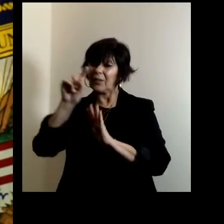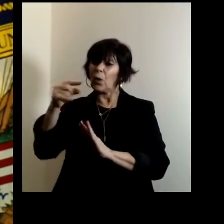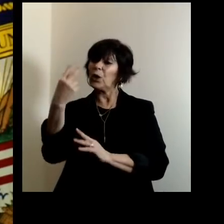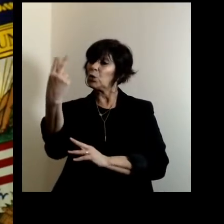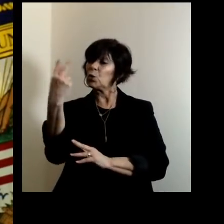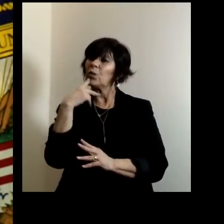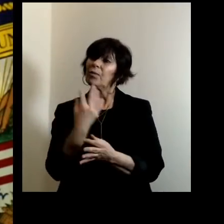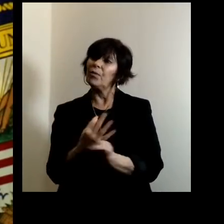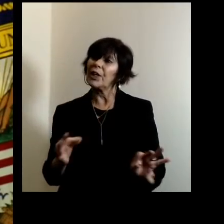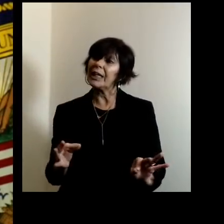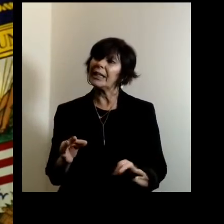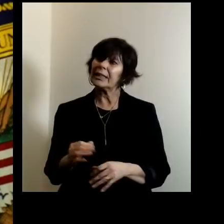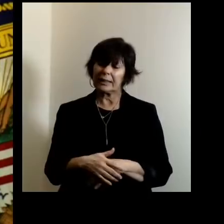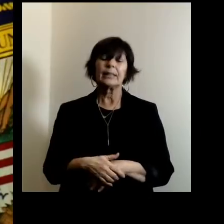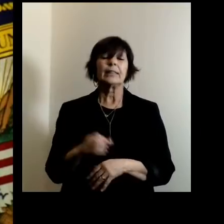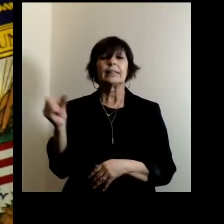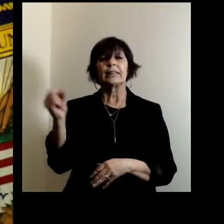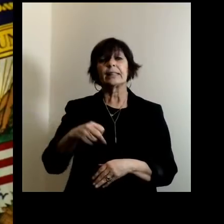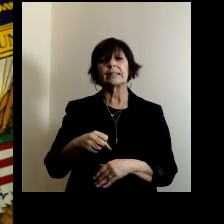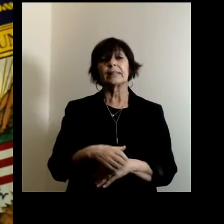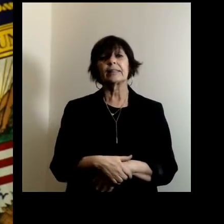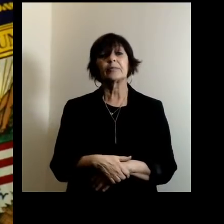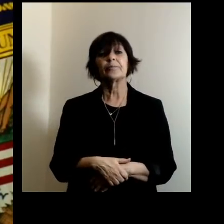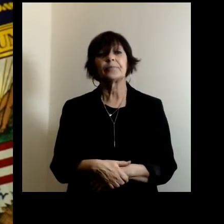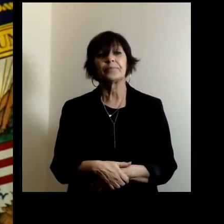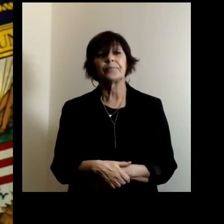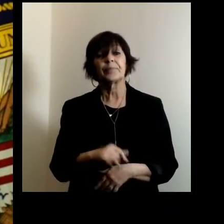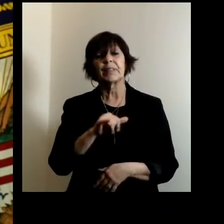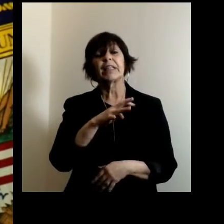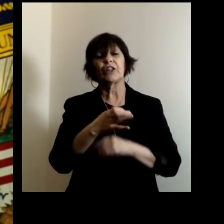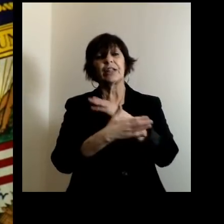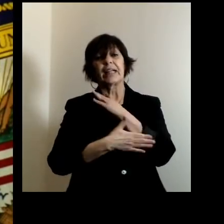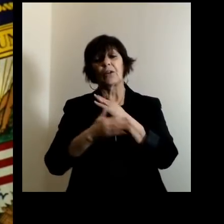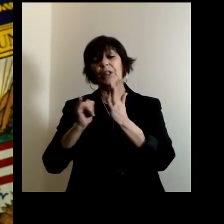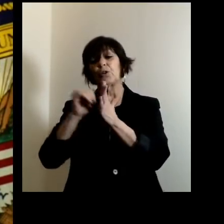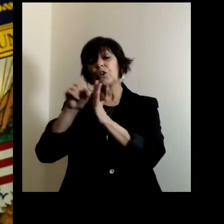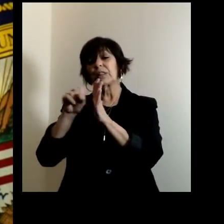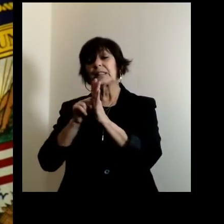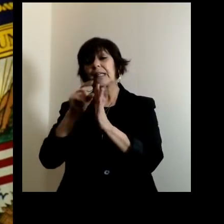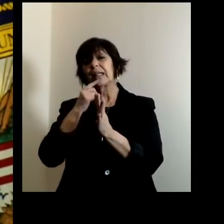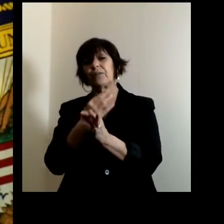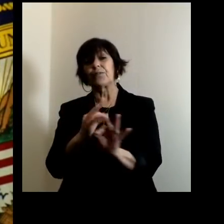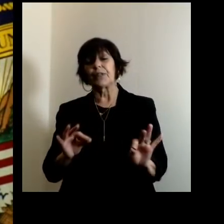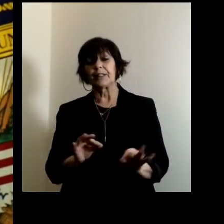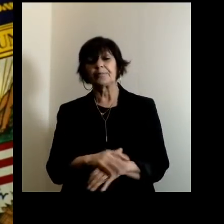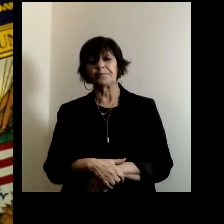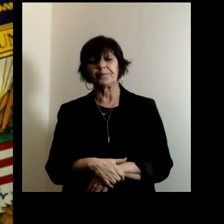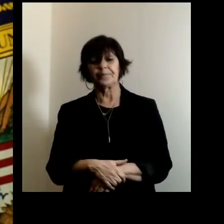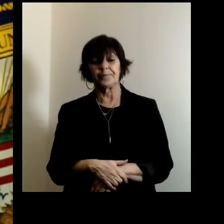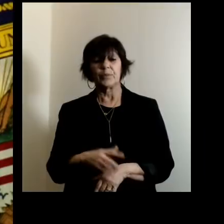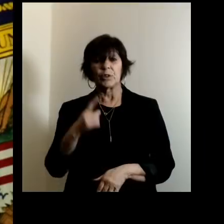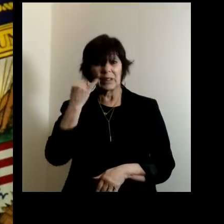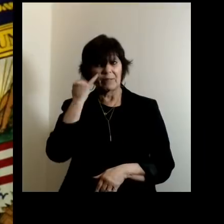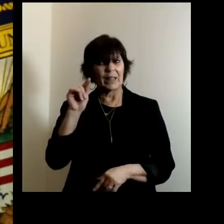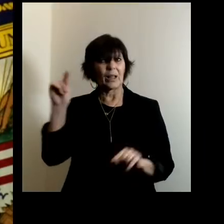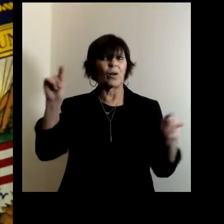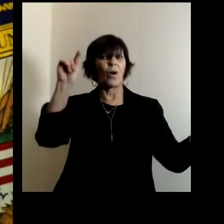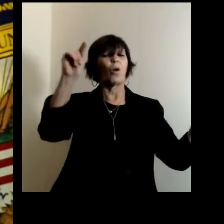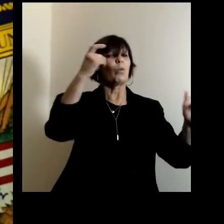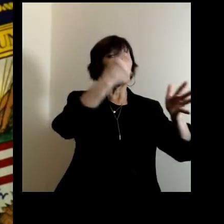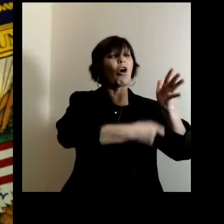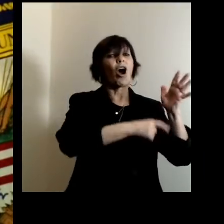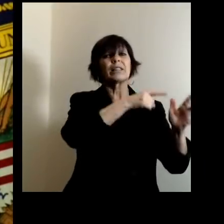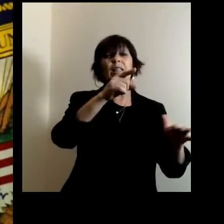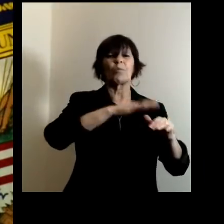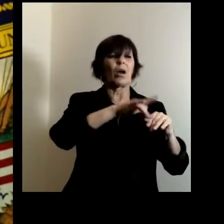are free? To my knowledge, the only ones that are free are Erie County and New York State. But so it's going to cost people at least $100 to